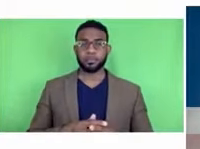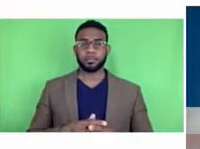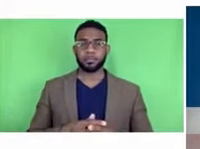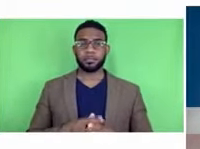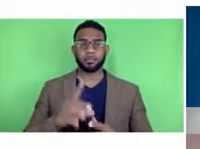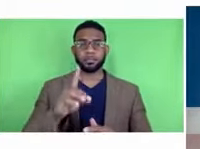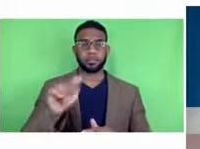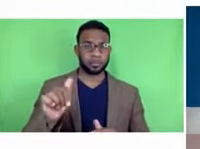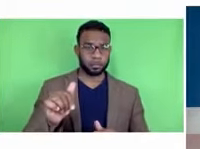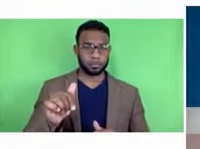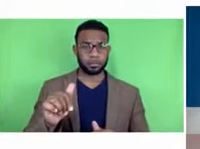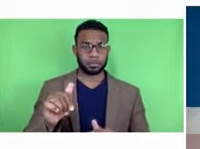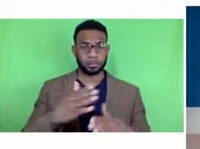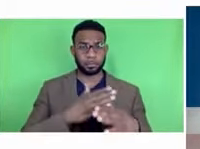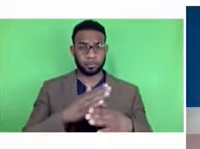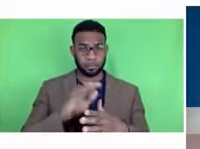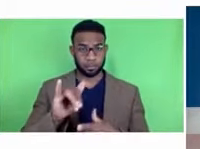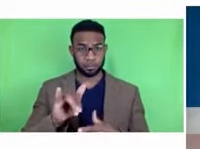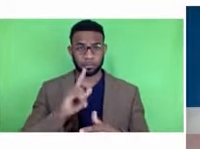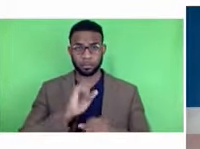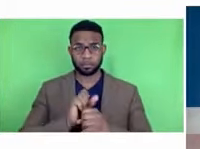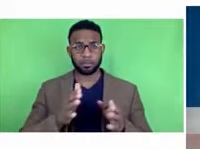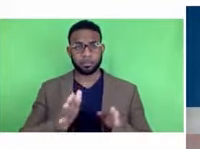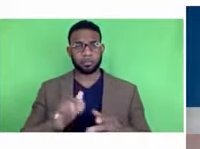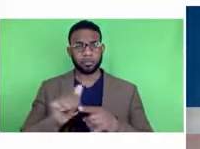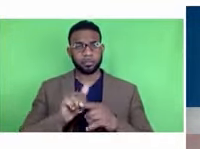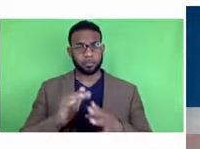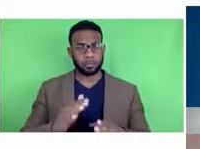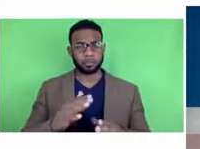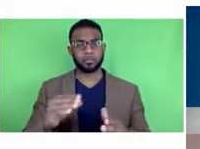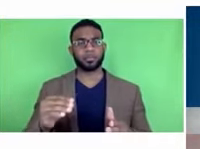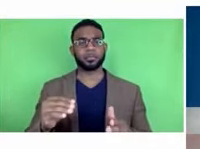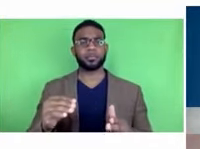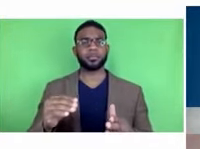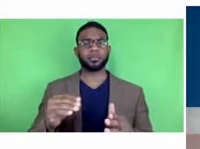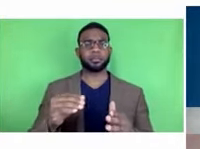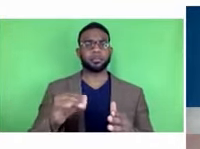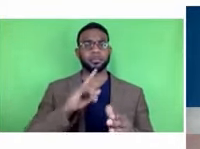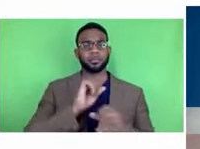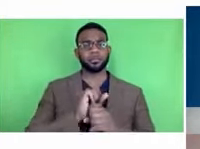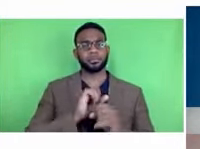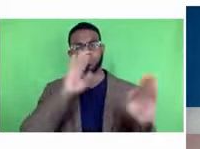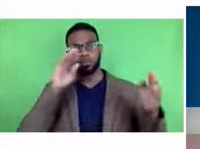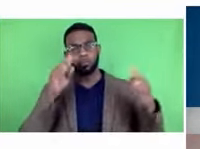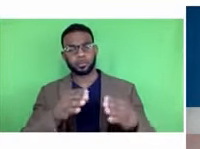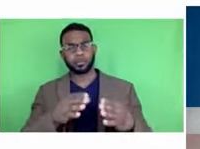Disabilities, the disclosure of that can really allow trainers and the managers to really focus and